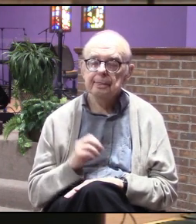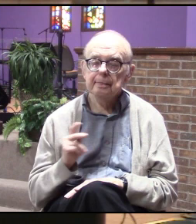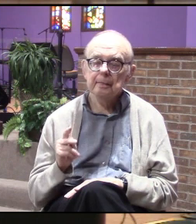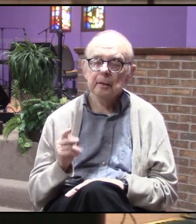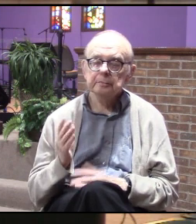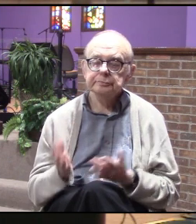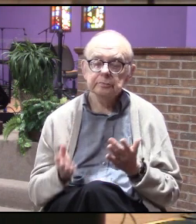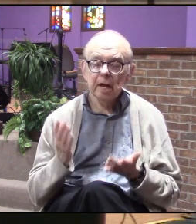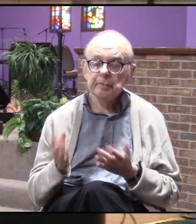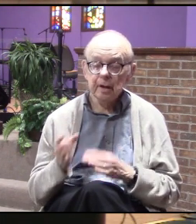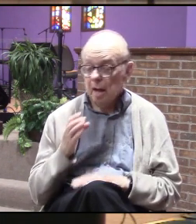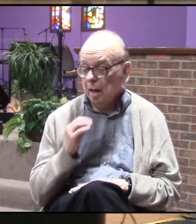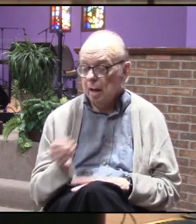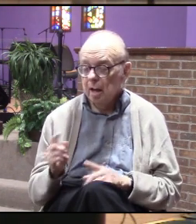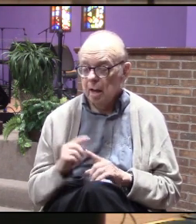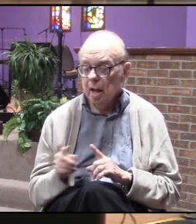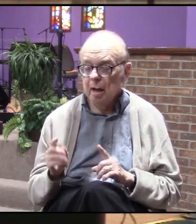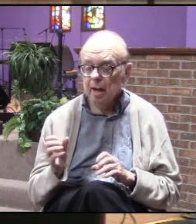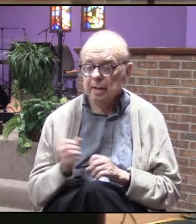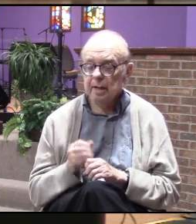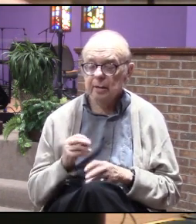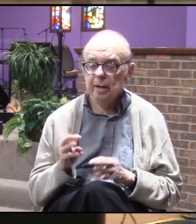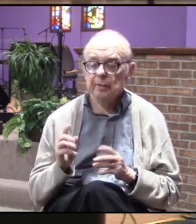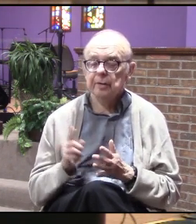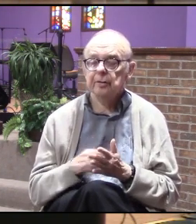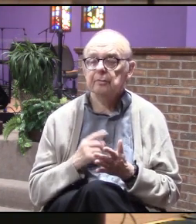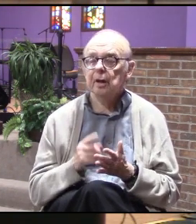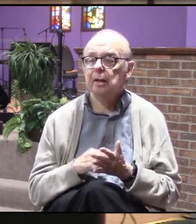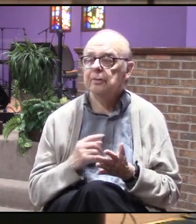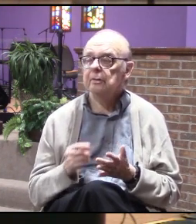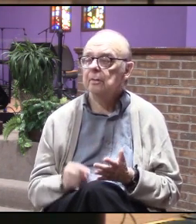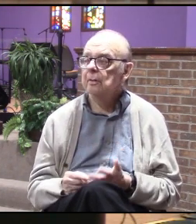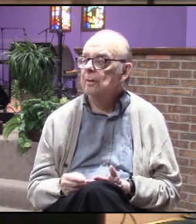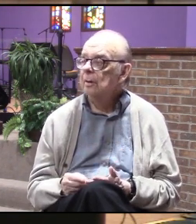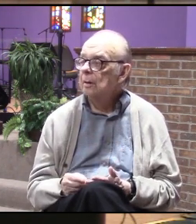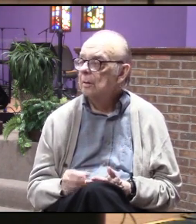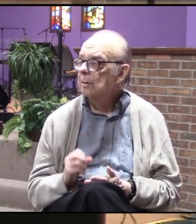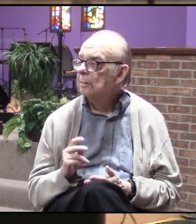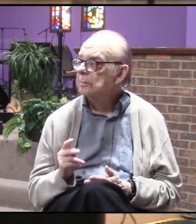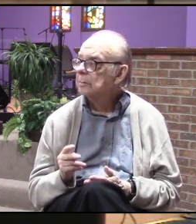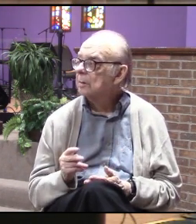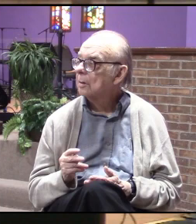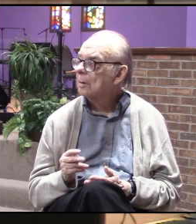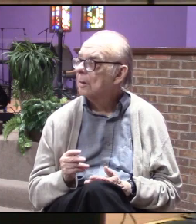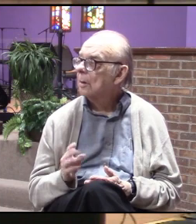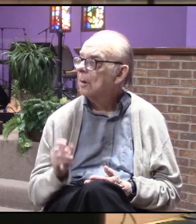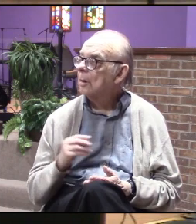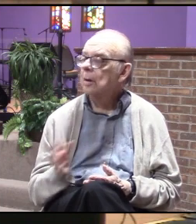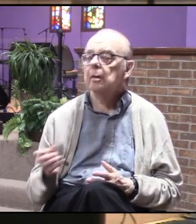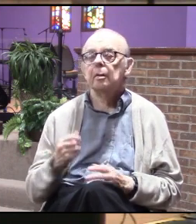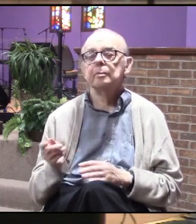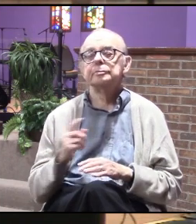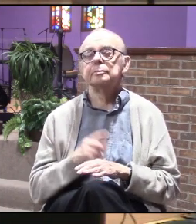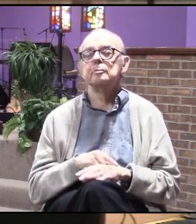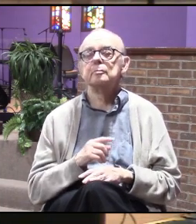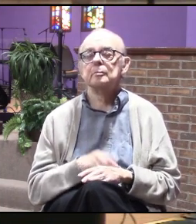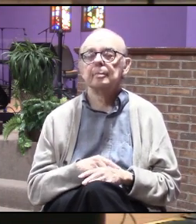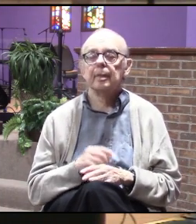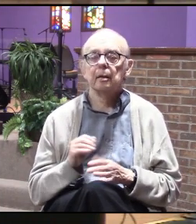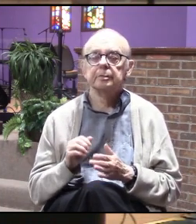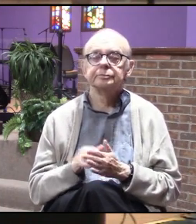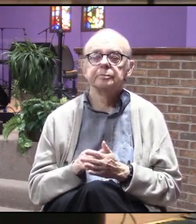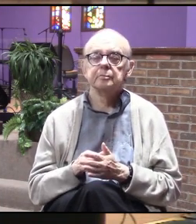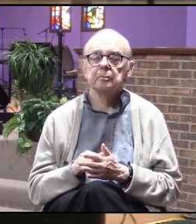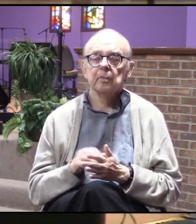Okay? It may be hot, but it gets that way sometimes. Okay? And there are other times